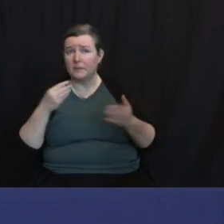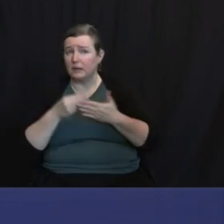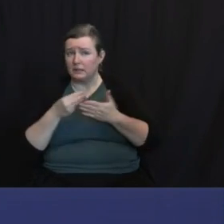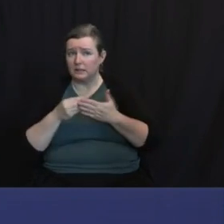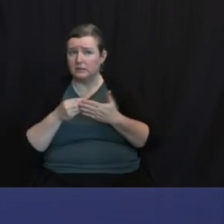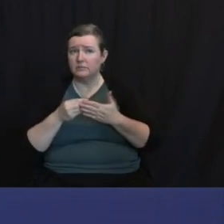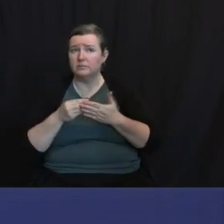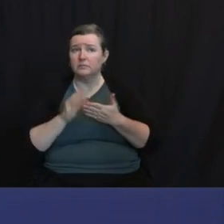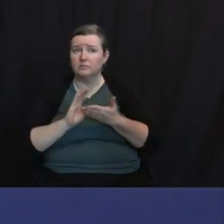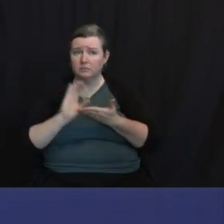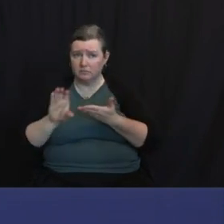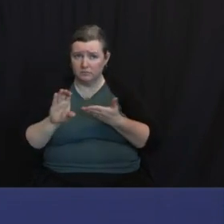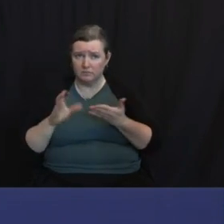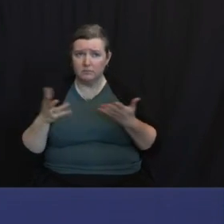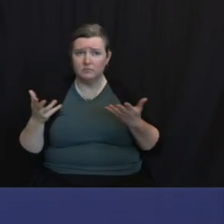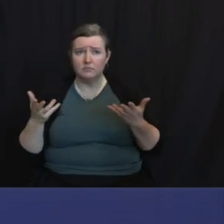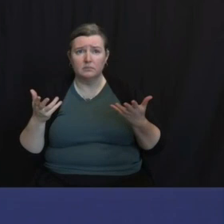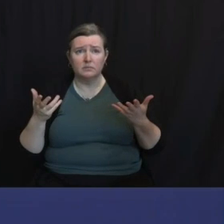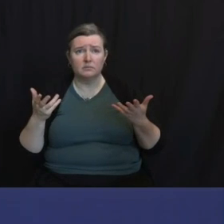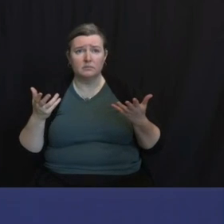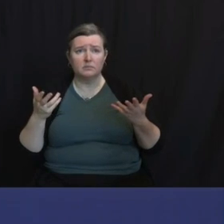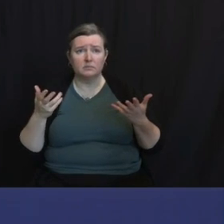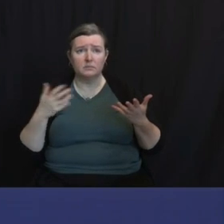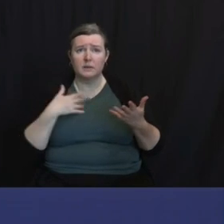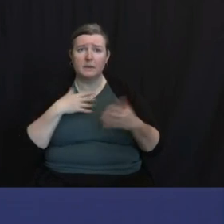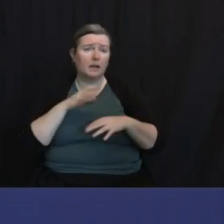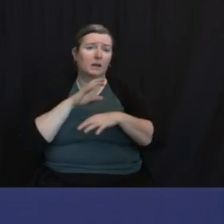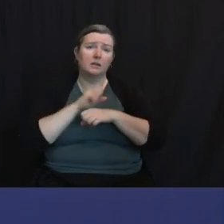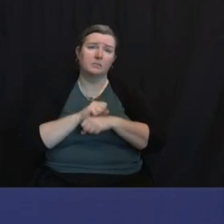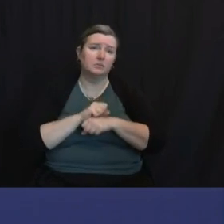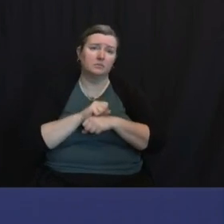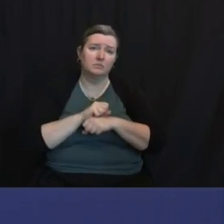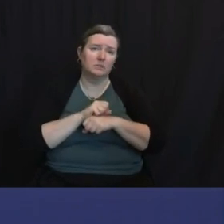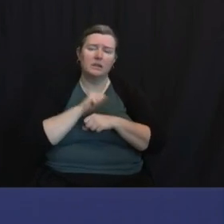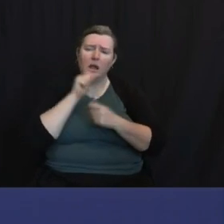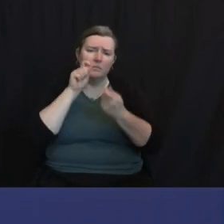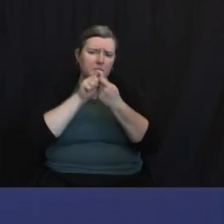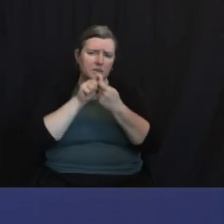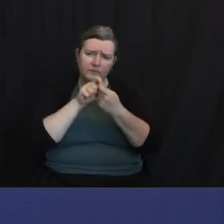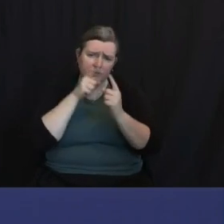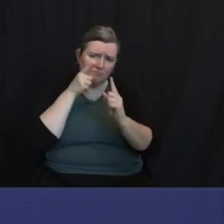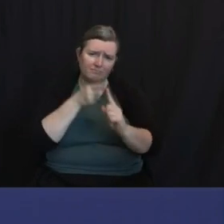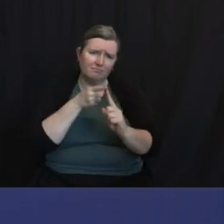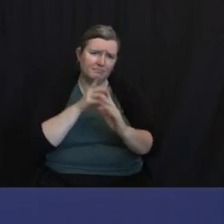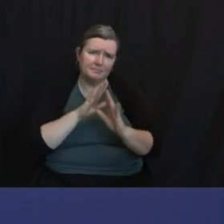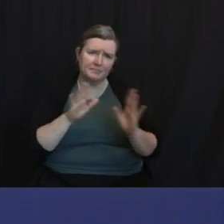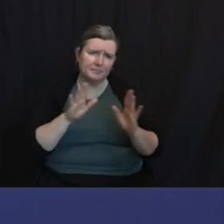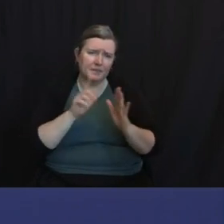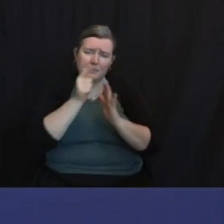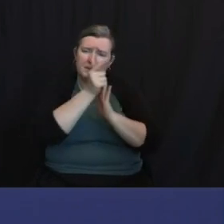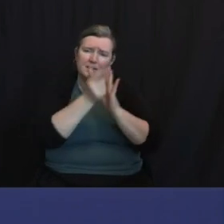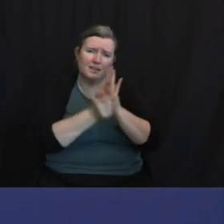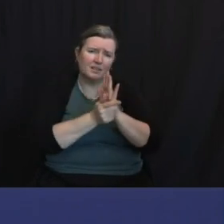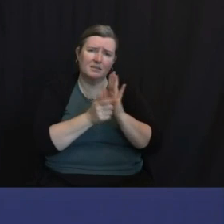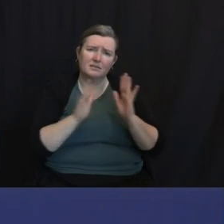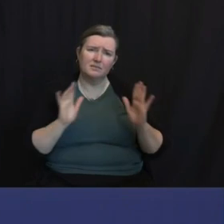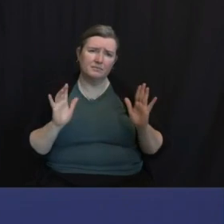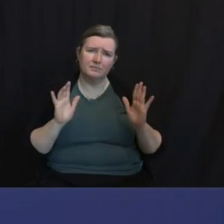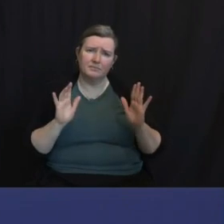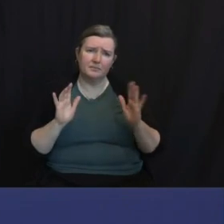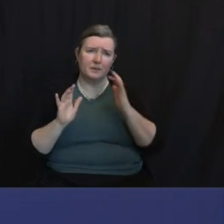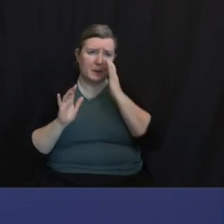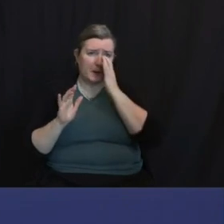as is my habit, I'm not going to comment specific legislation, but I will tell you on behalf of